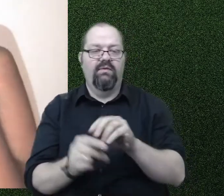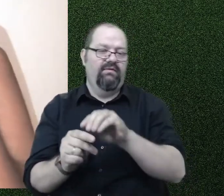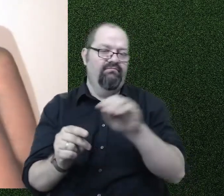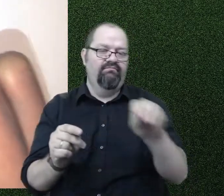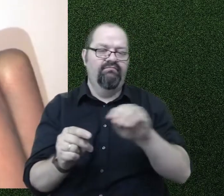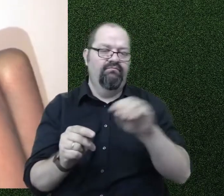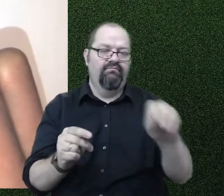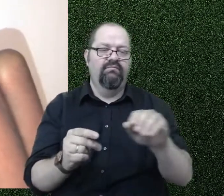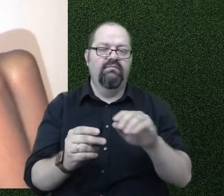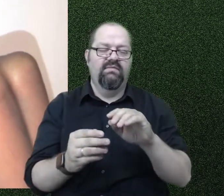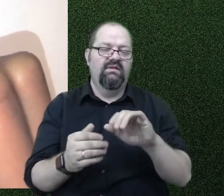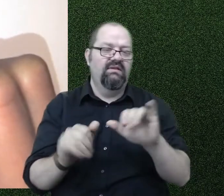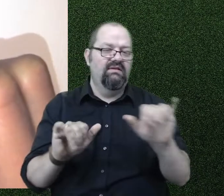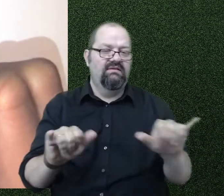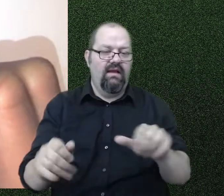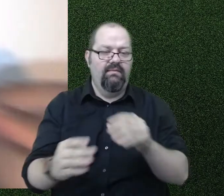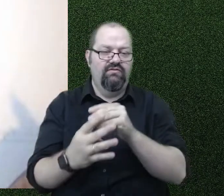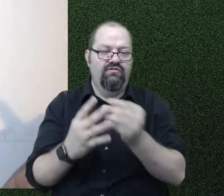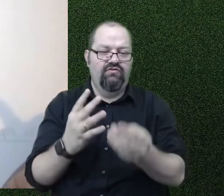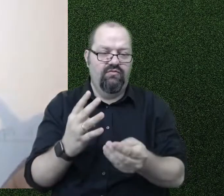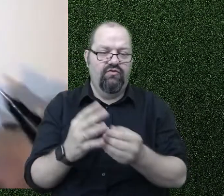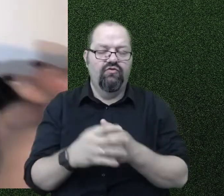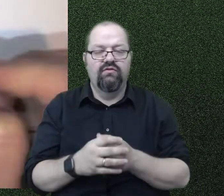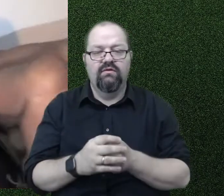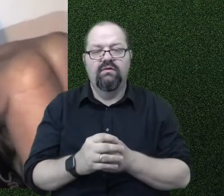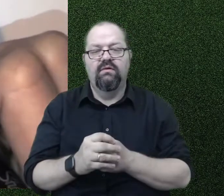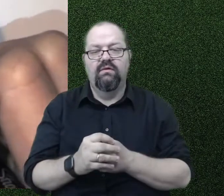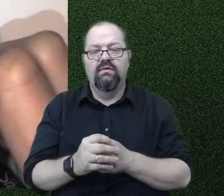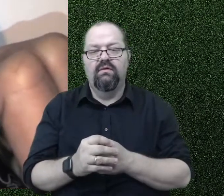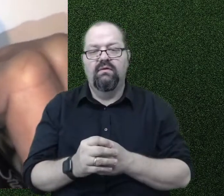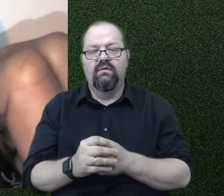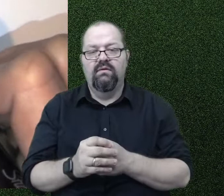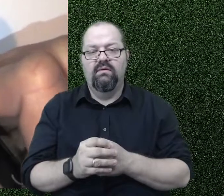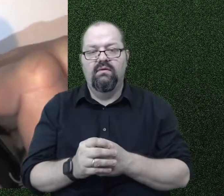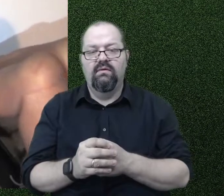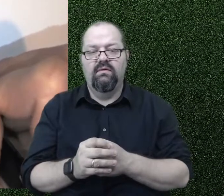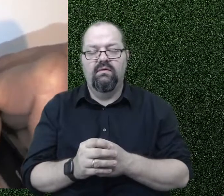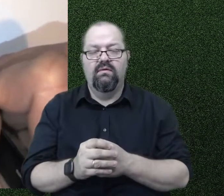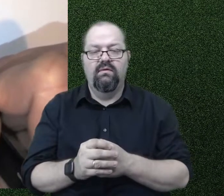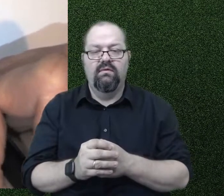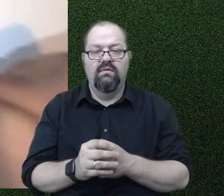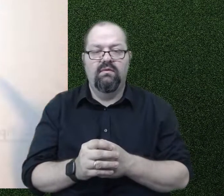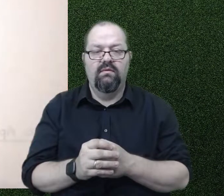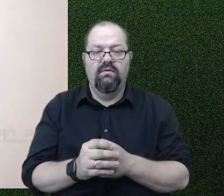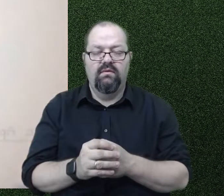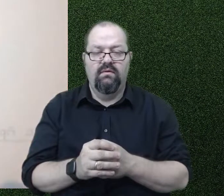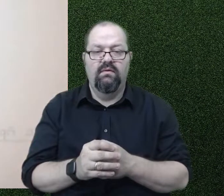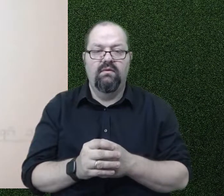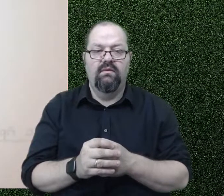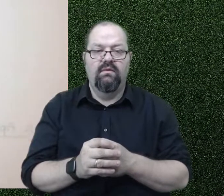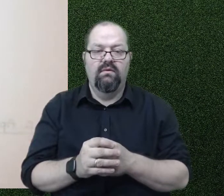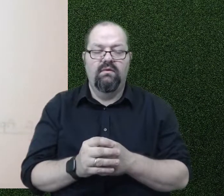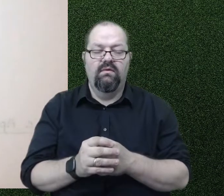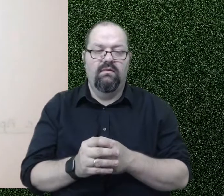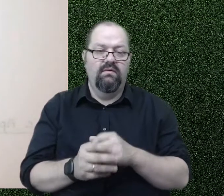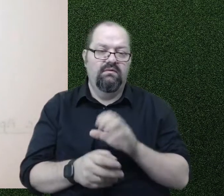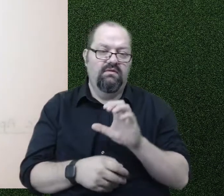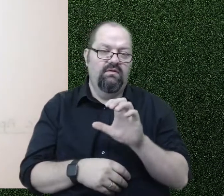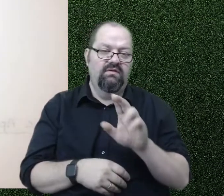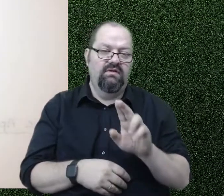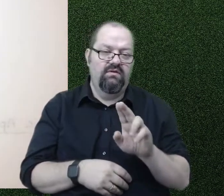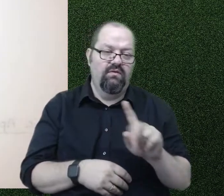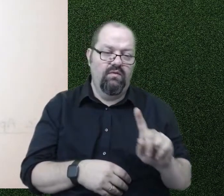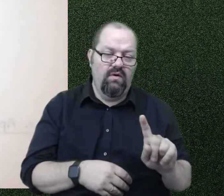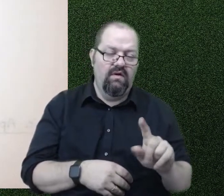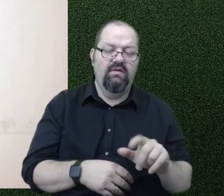distribution. Do C times U1, that's the new x component, and C times U2, that's the new y component. So